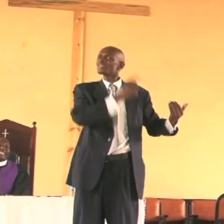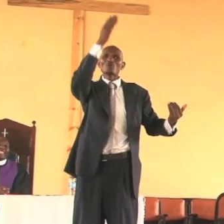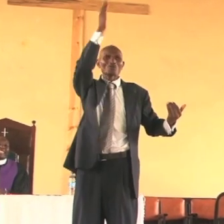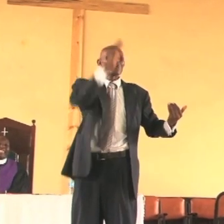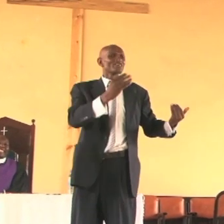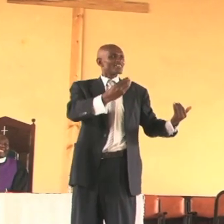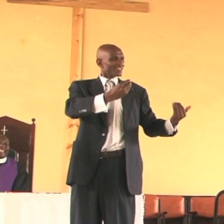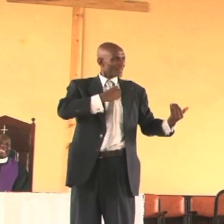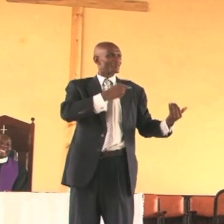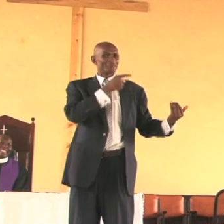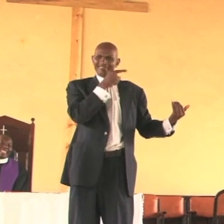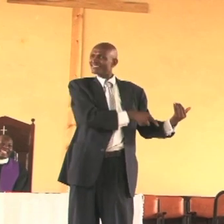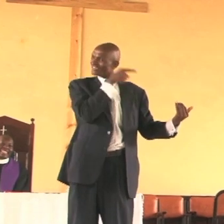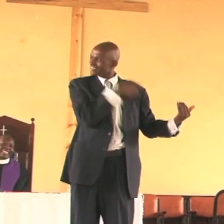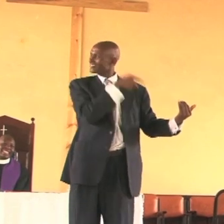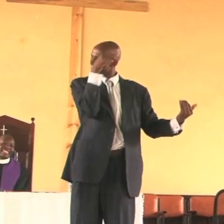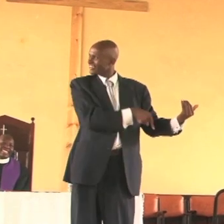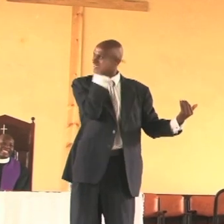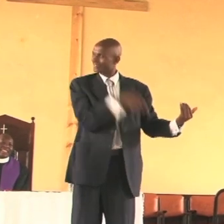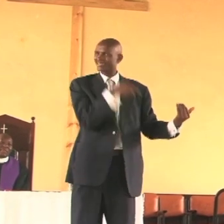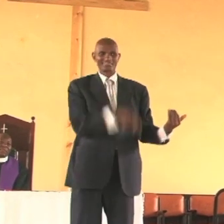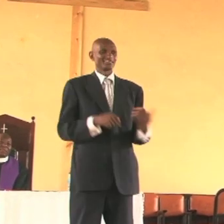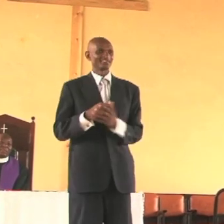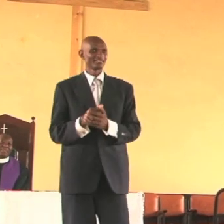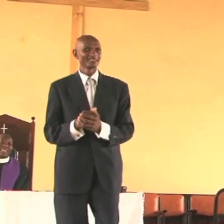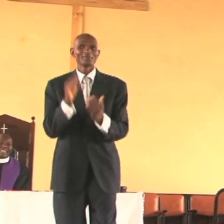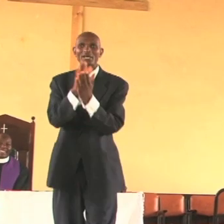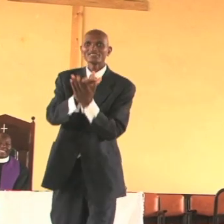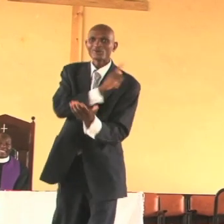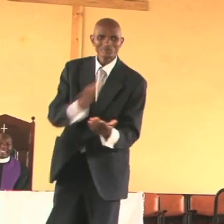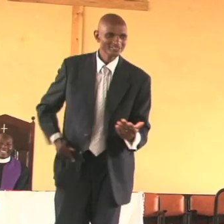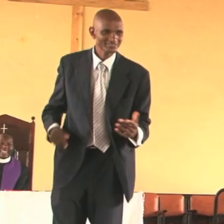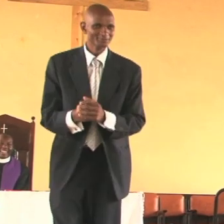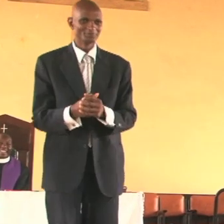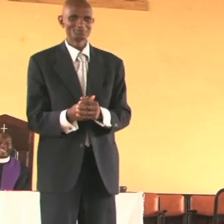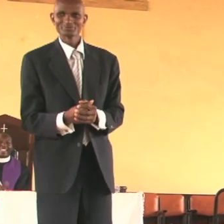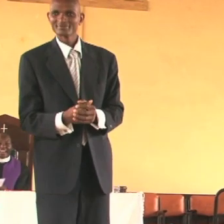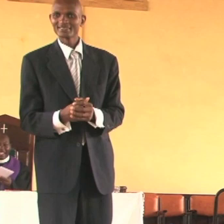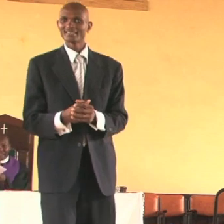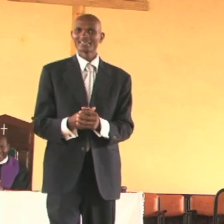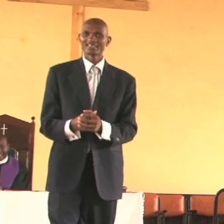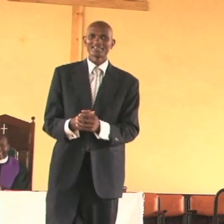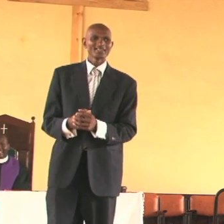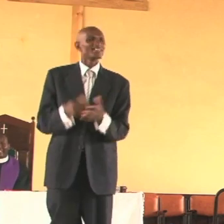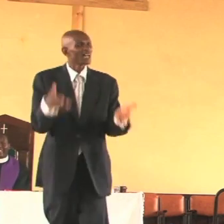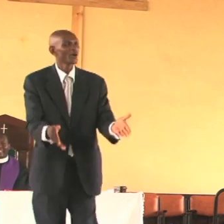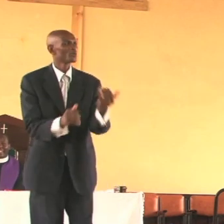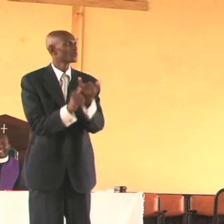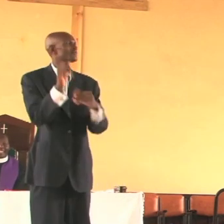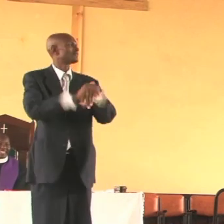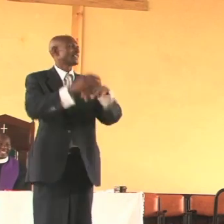Alisema ni huyu, ni huyu. Mungu aliniumbia huyu. Na ni huyu. Bwana asifiwe.